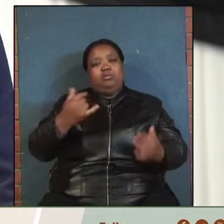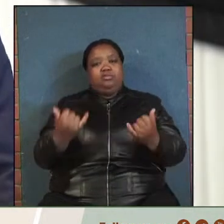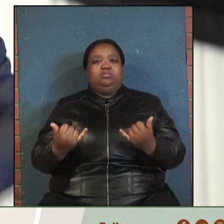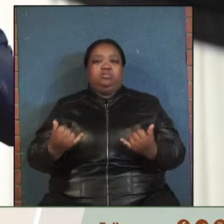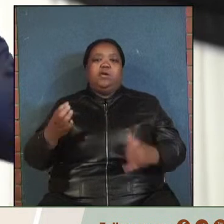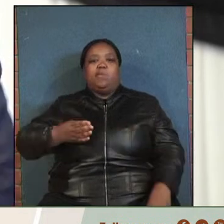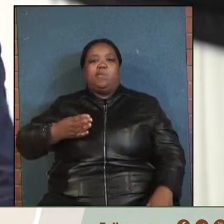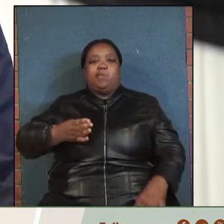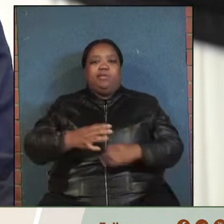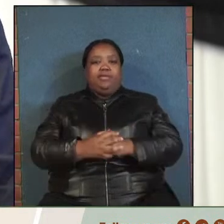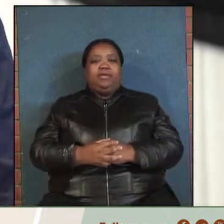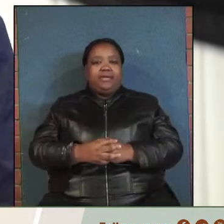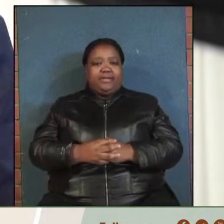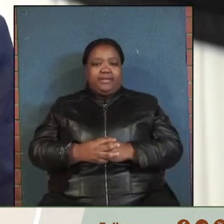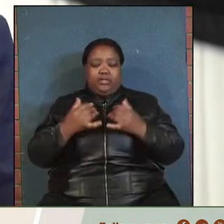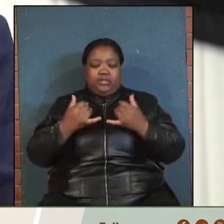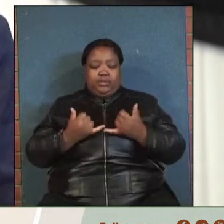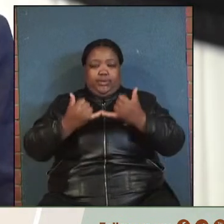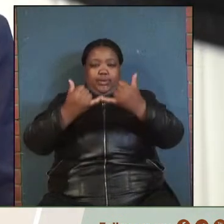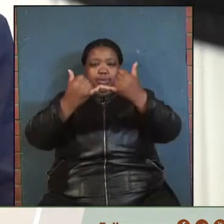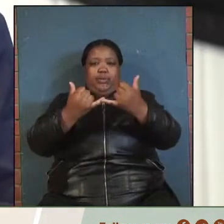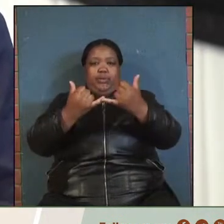And with their trophy.